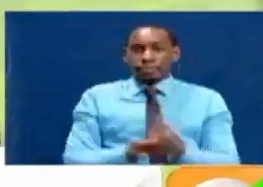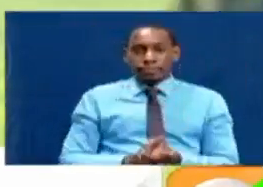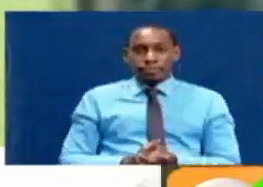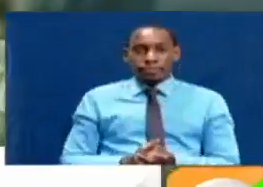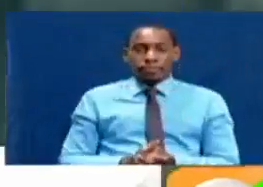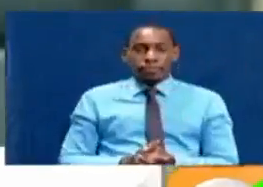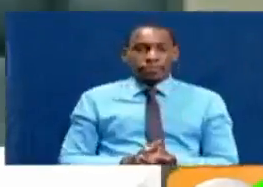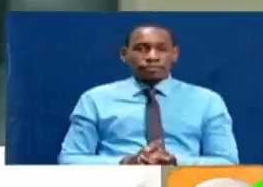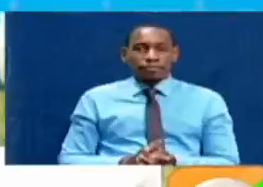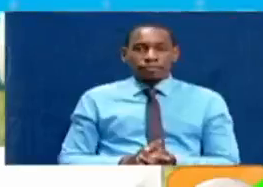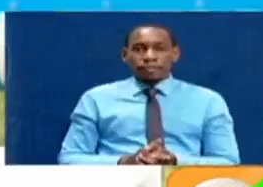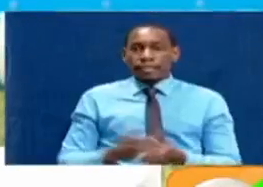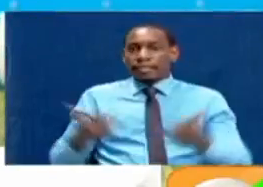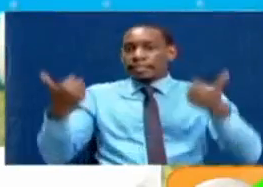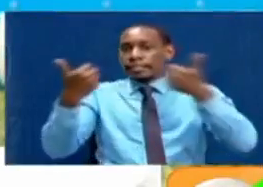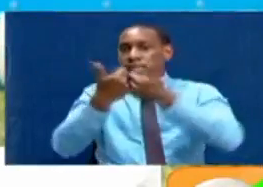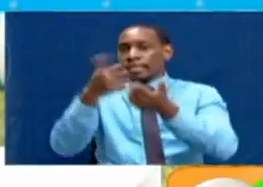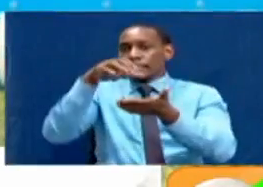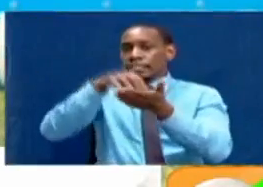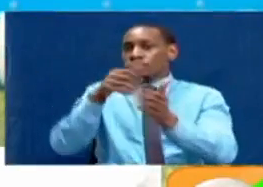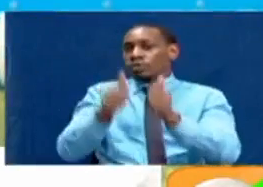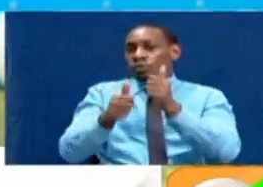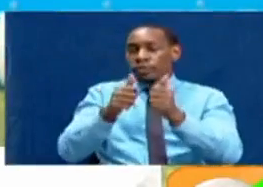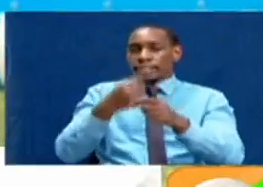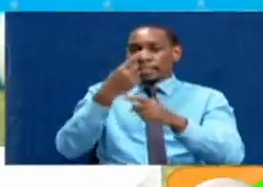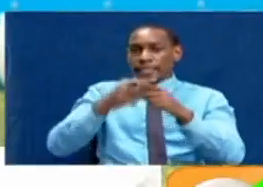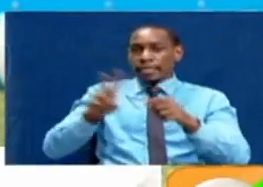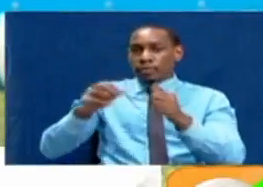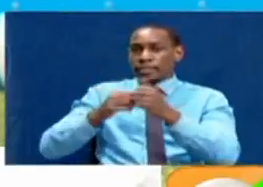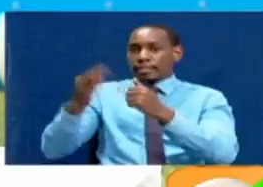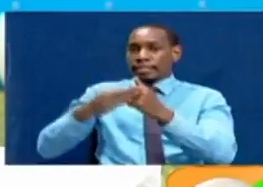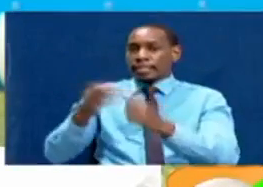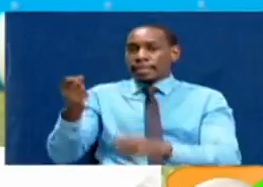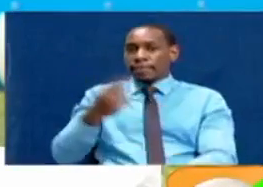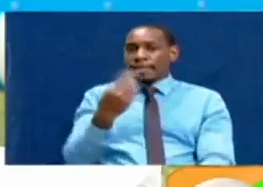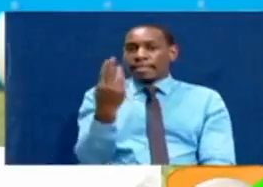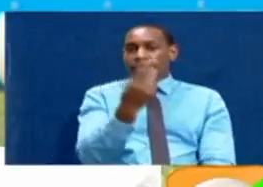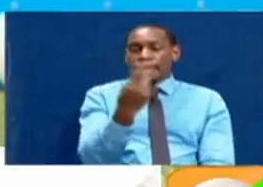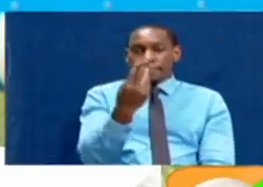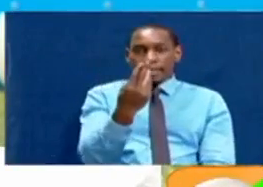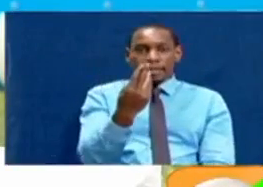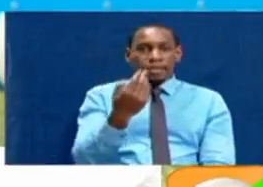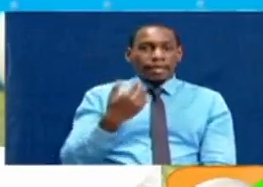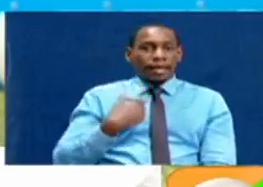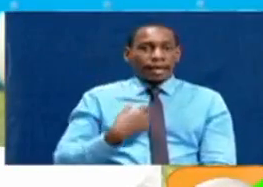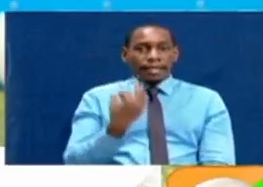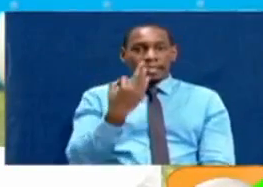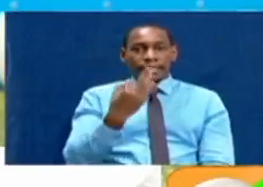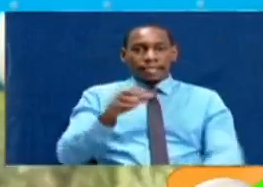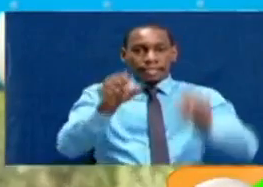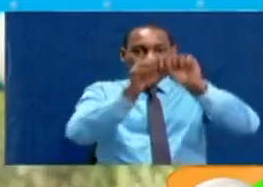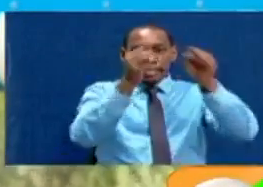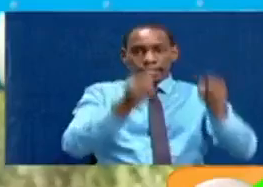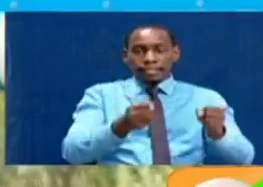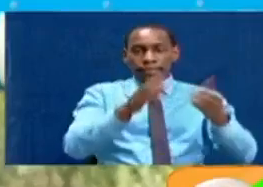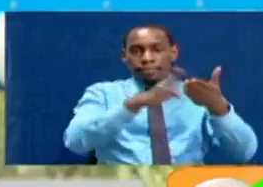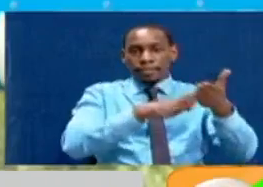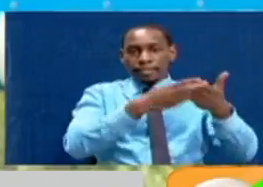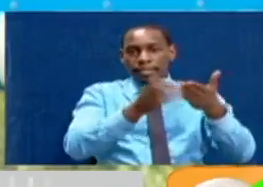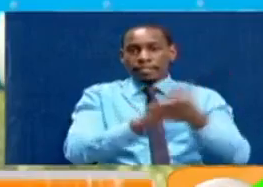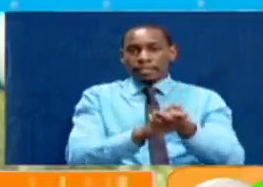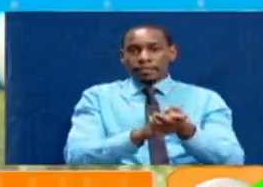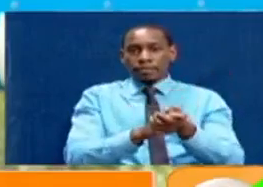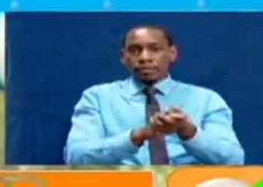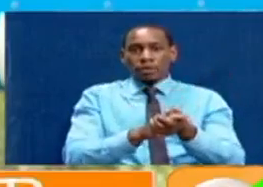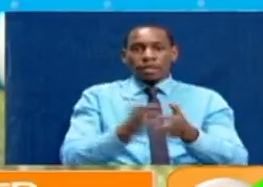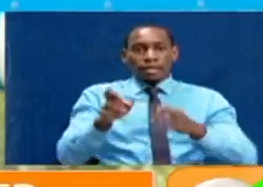most difficult scenario is in 2018 April, when we had three transmission structures swept